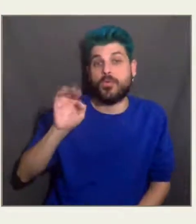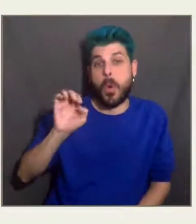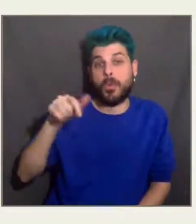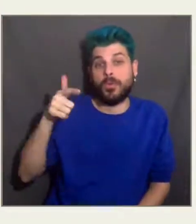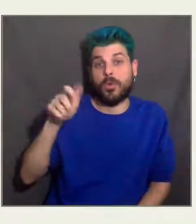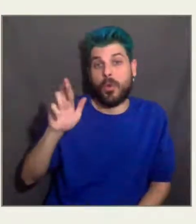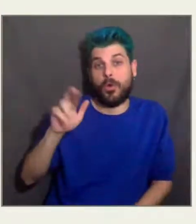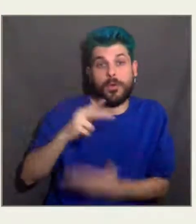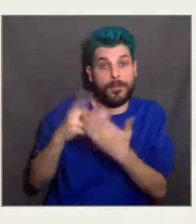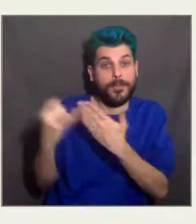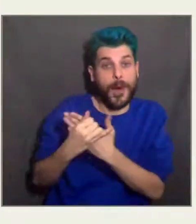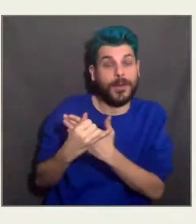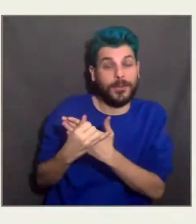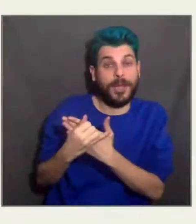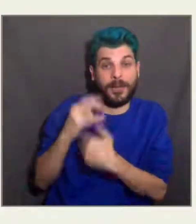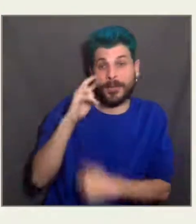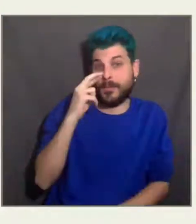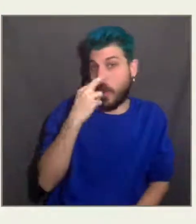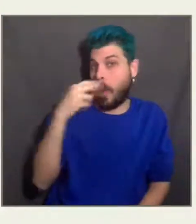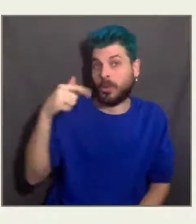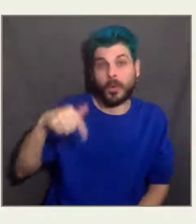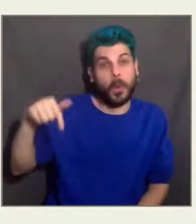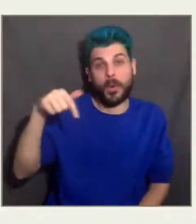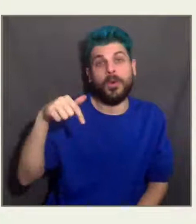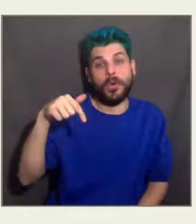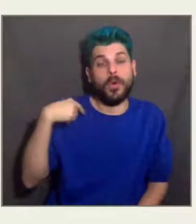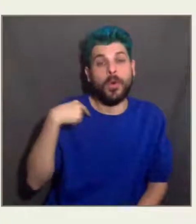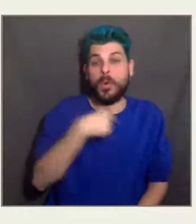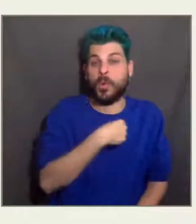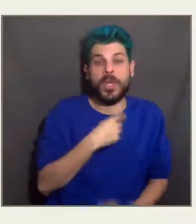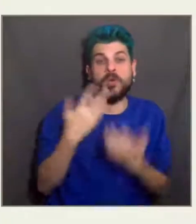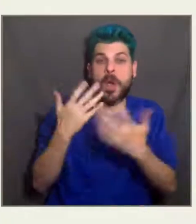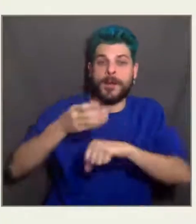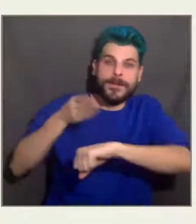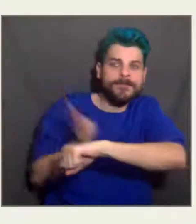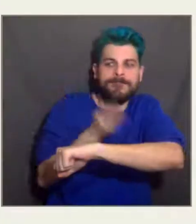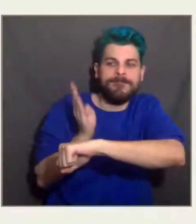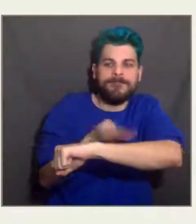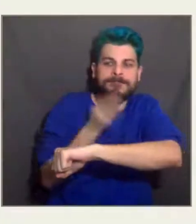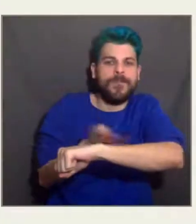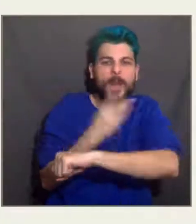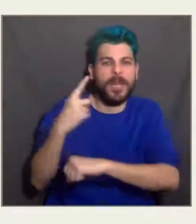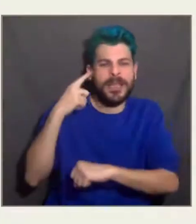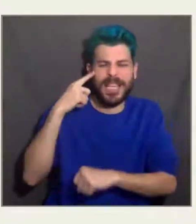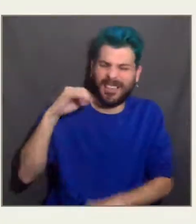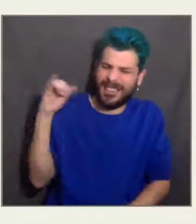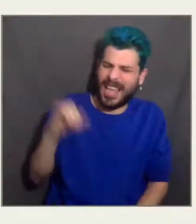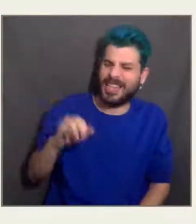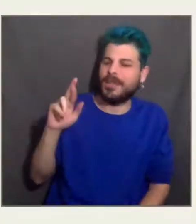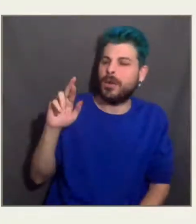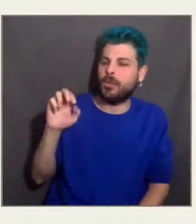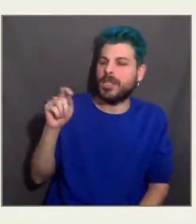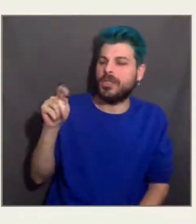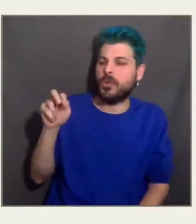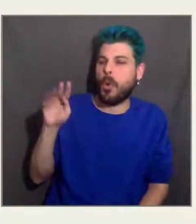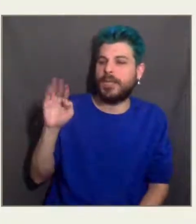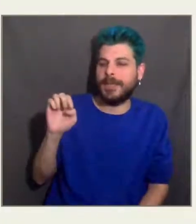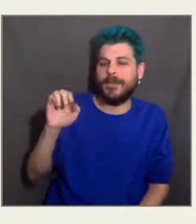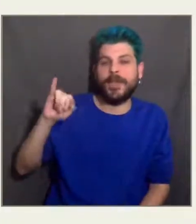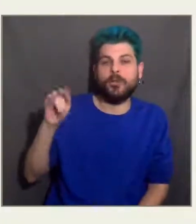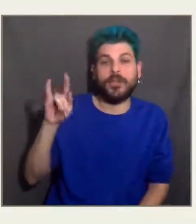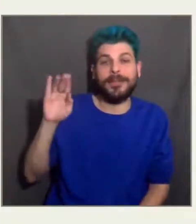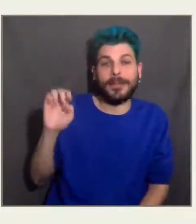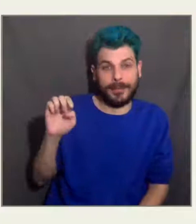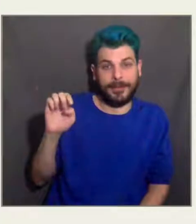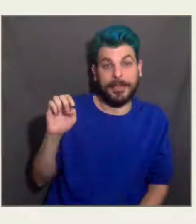this as a project that's restorative justice, because I-5 completely decimated North Portland as it